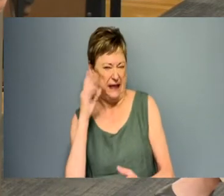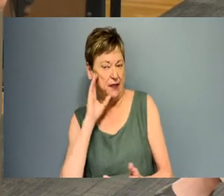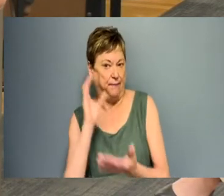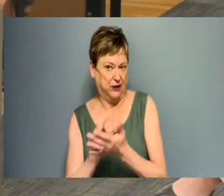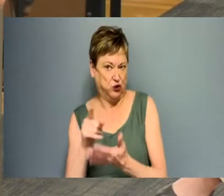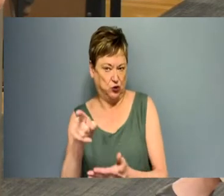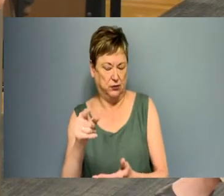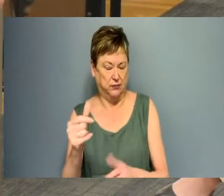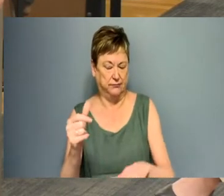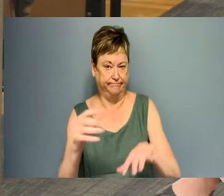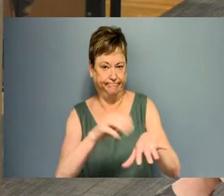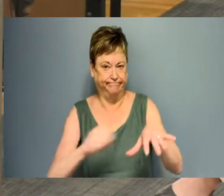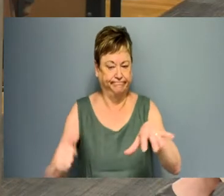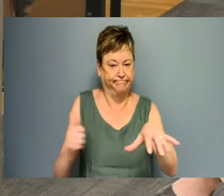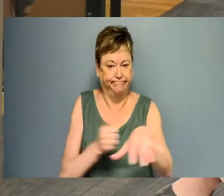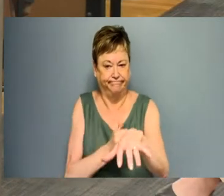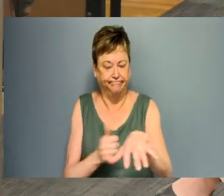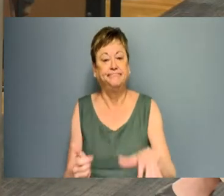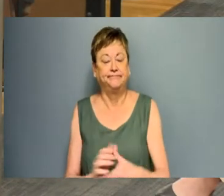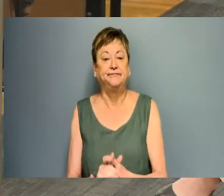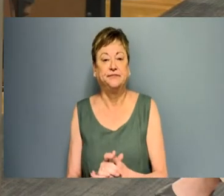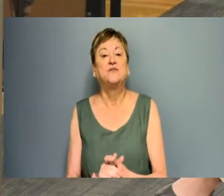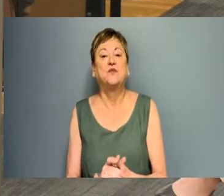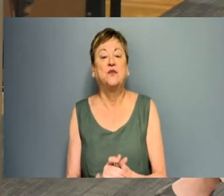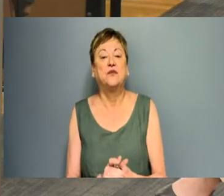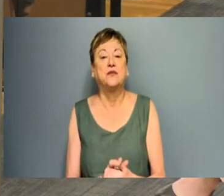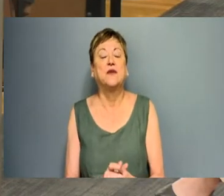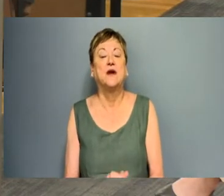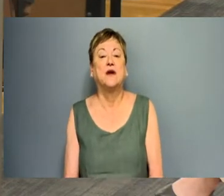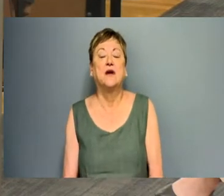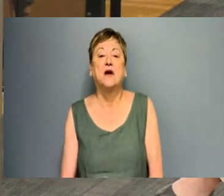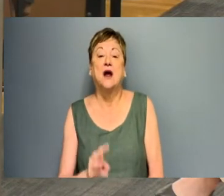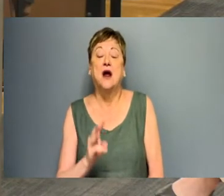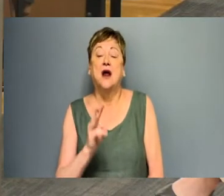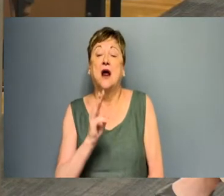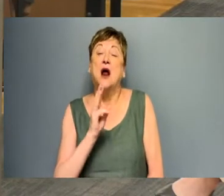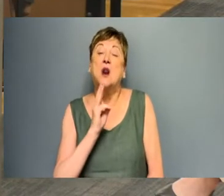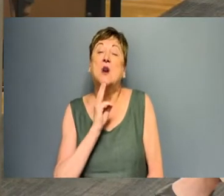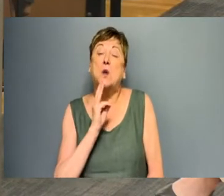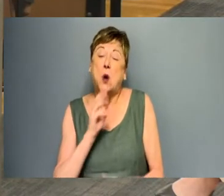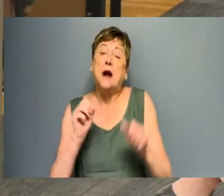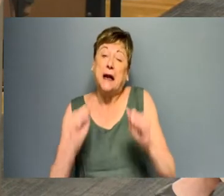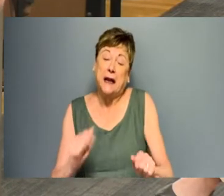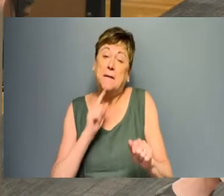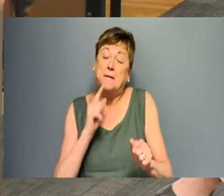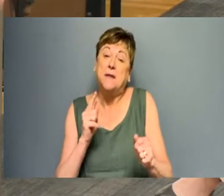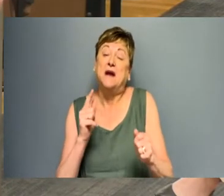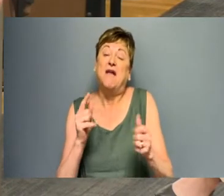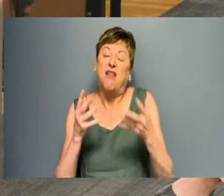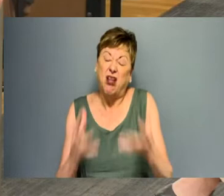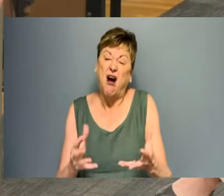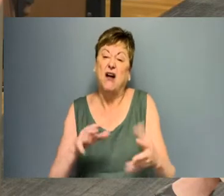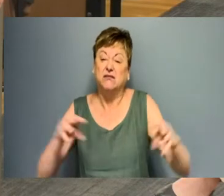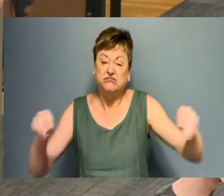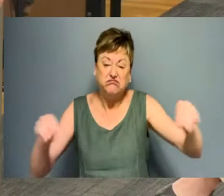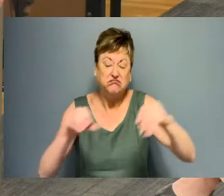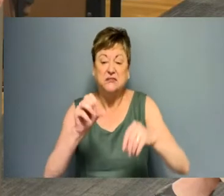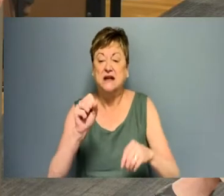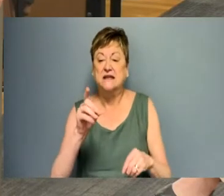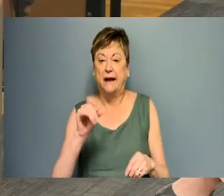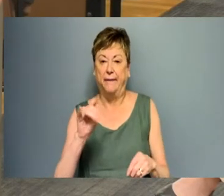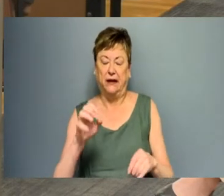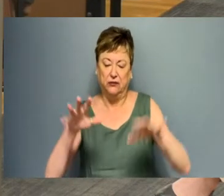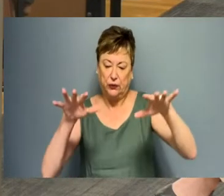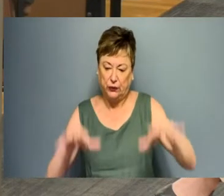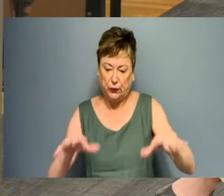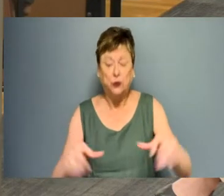back. And that water could be very sediment laden, whether from natural causes or non-point source